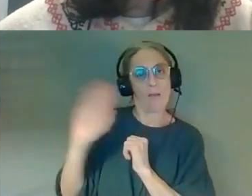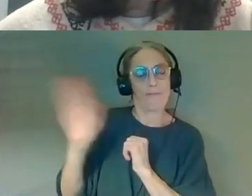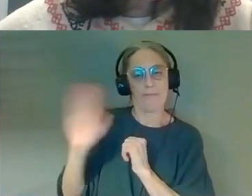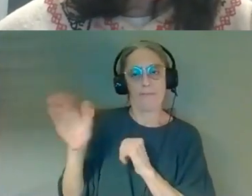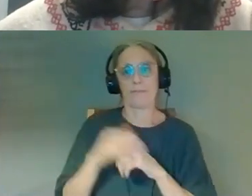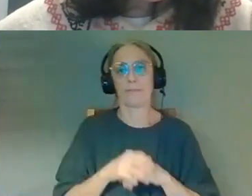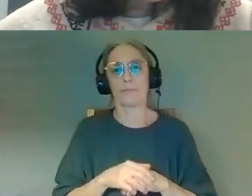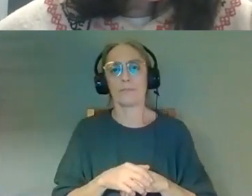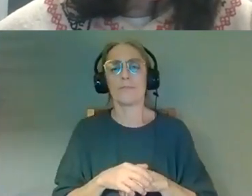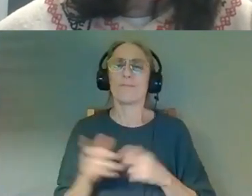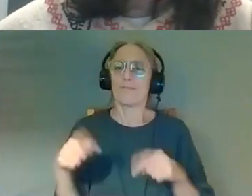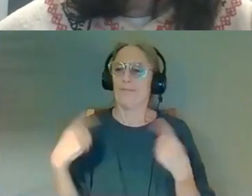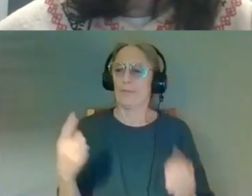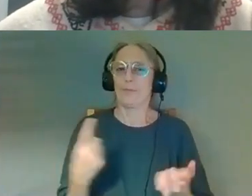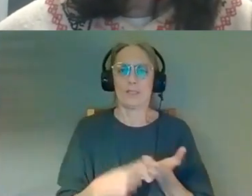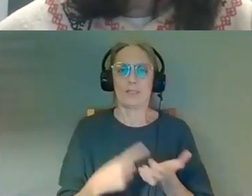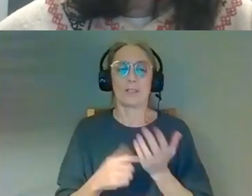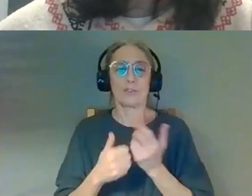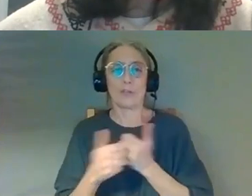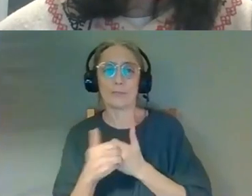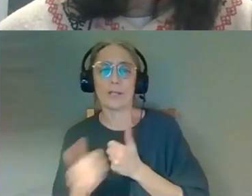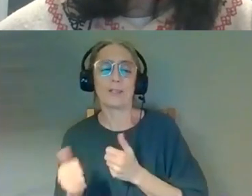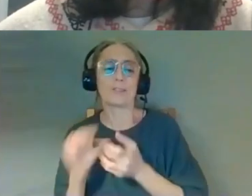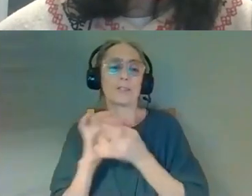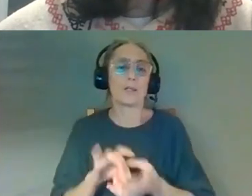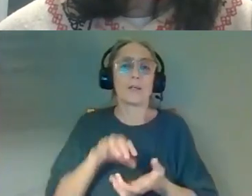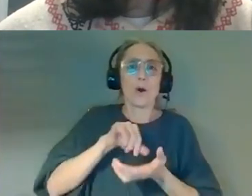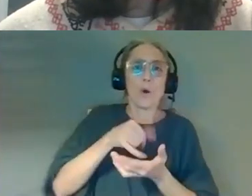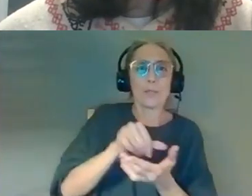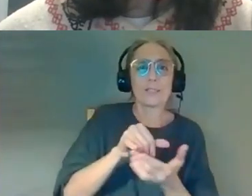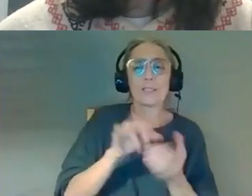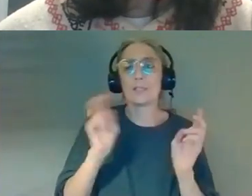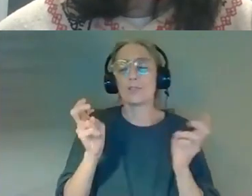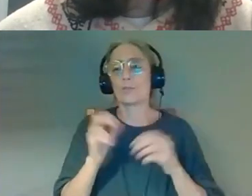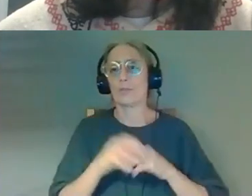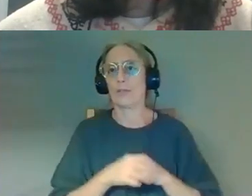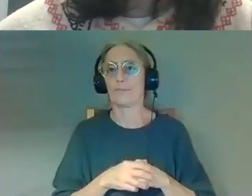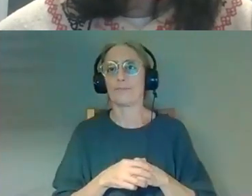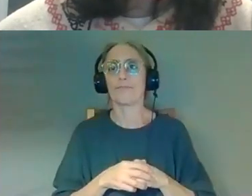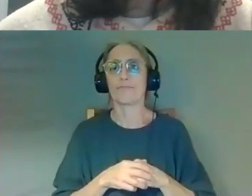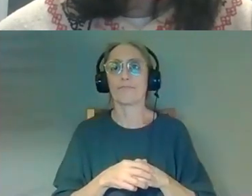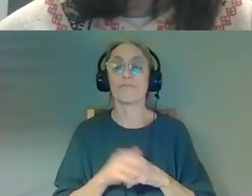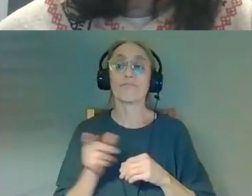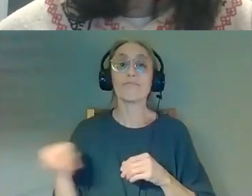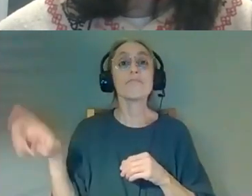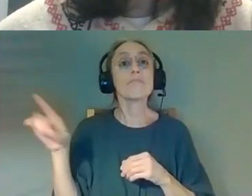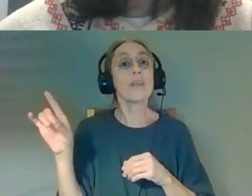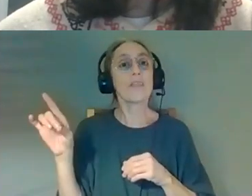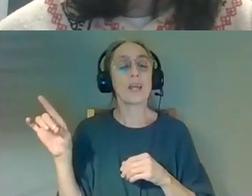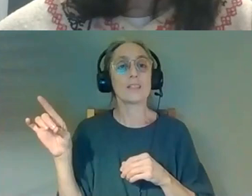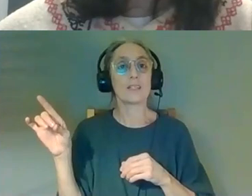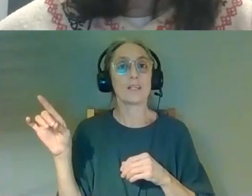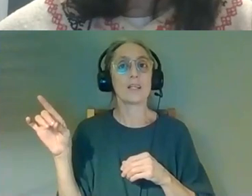obesity issues. They brought people in so that I can speak to them and lecture them, and